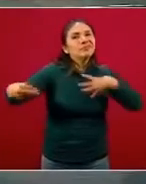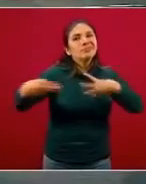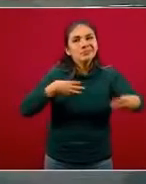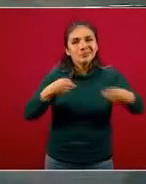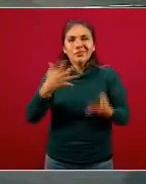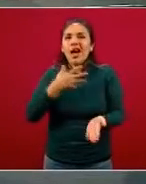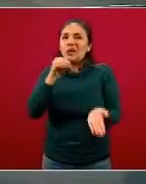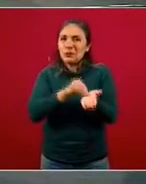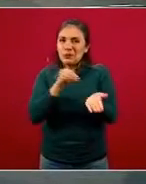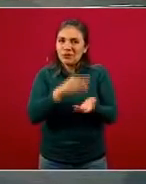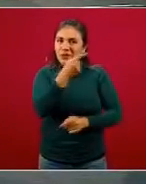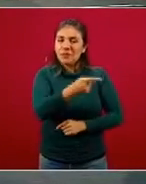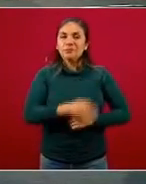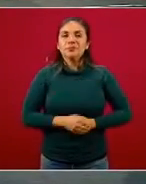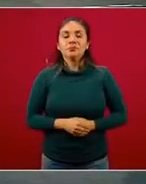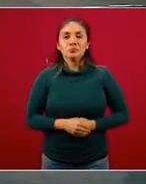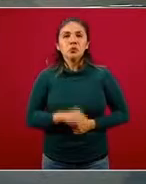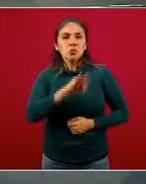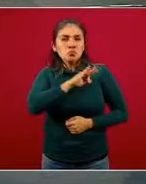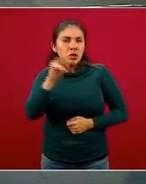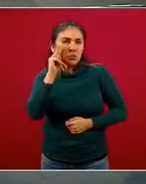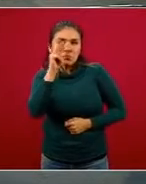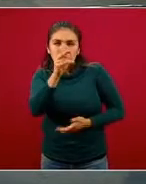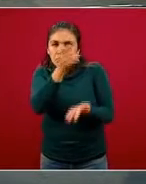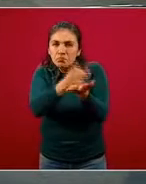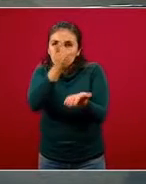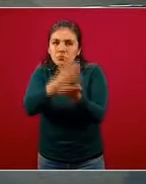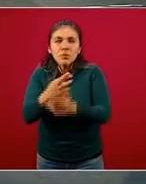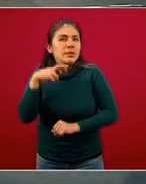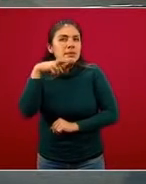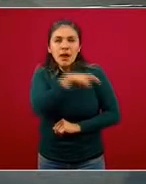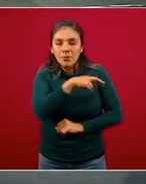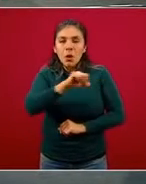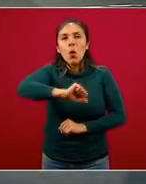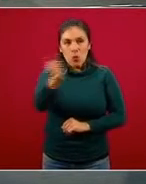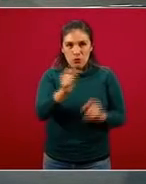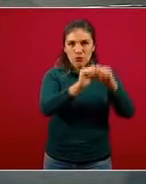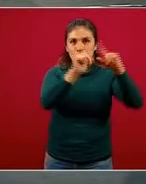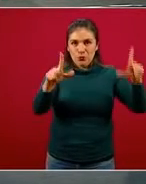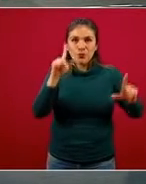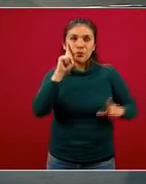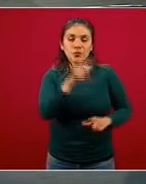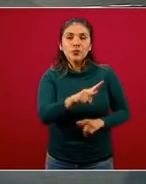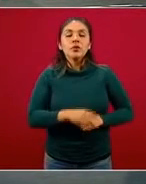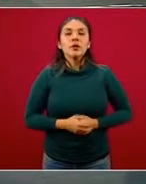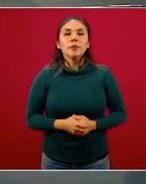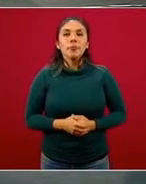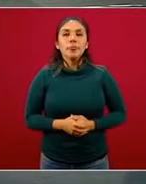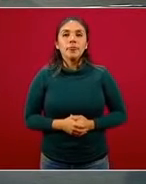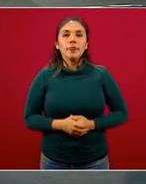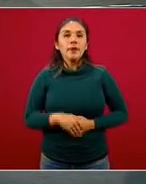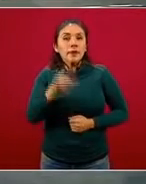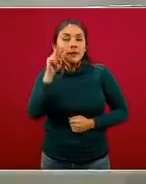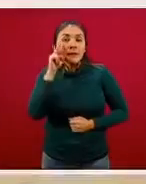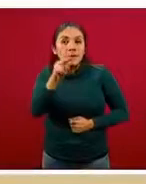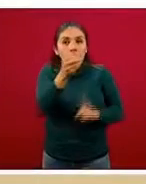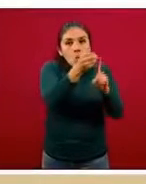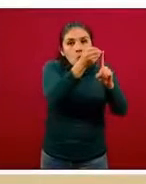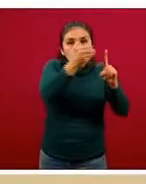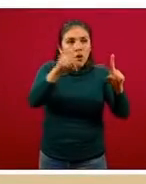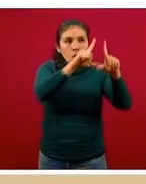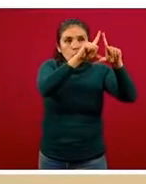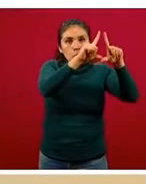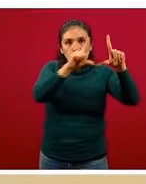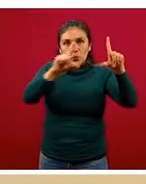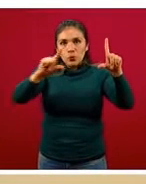which means the fact that a lot of states appear now in orange or red means that we continue to see an